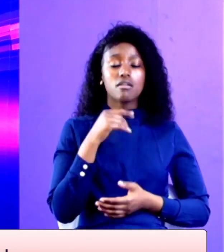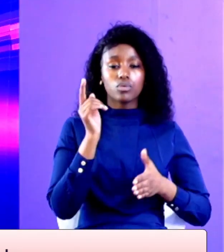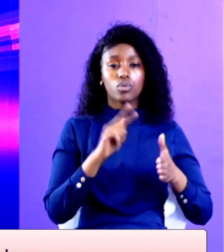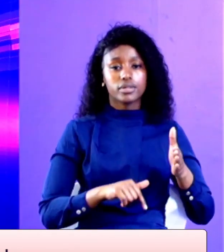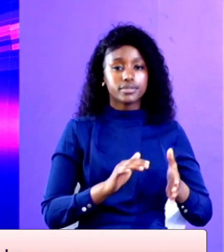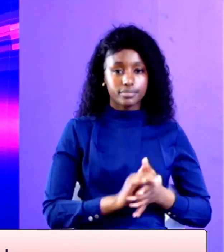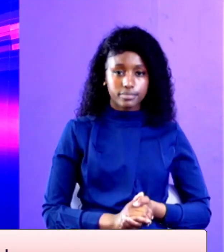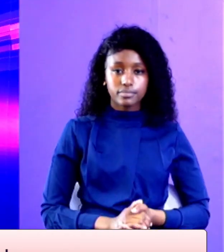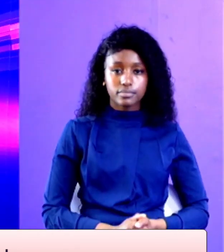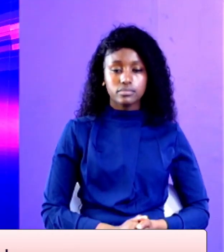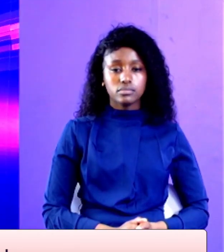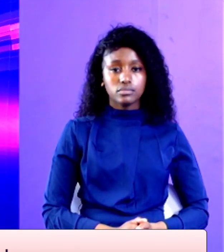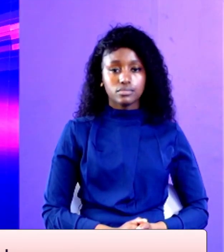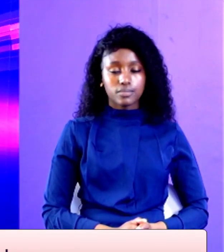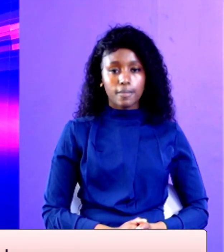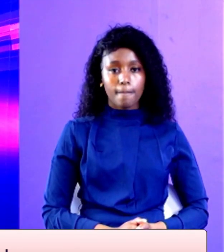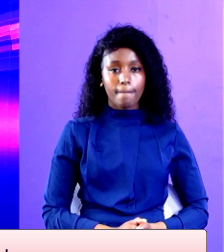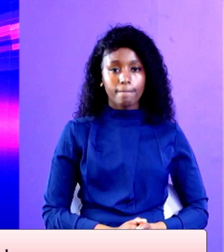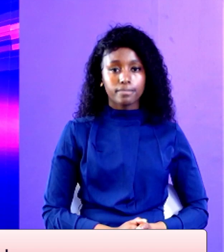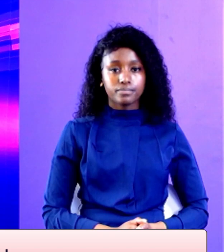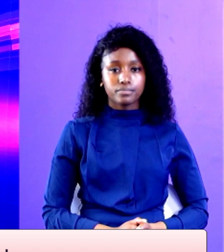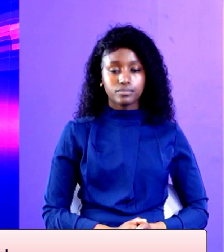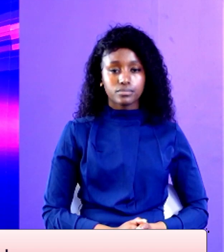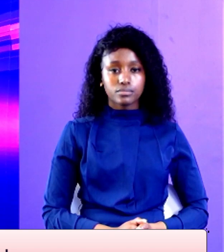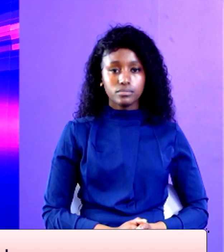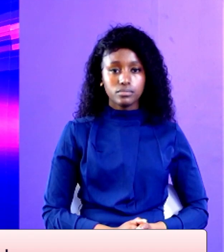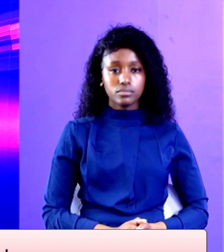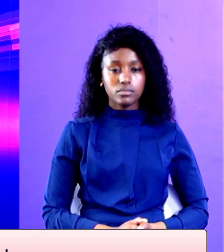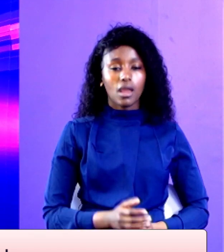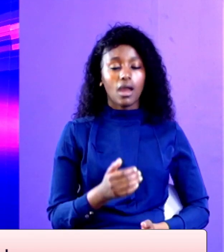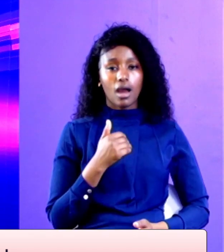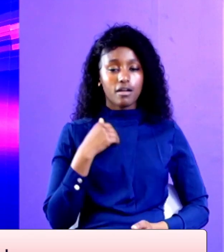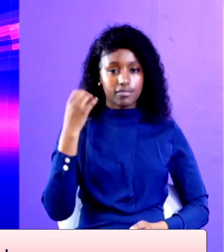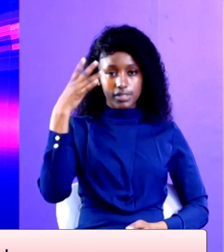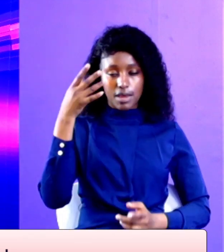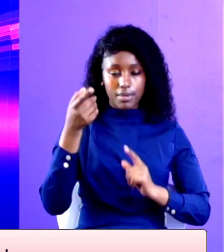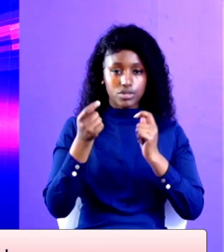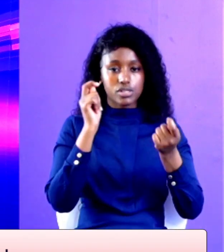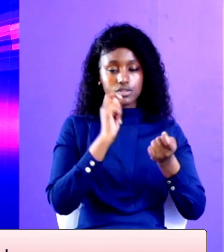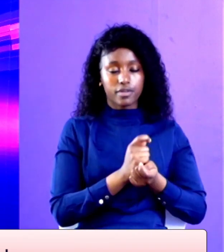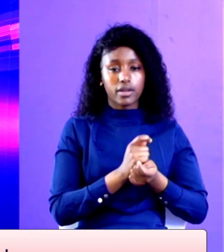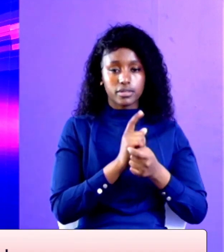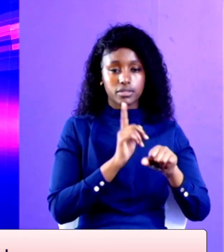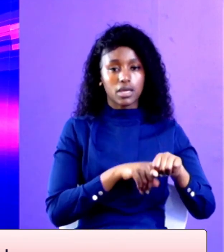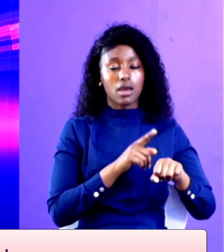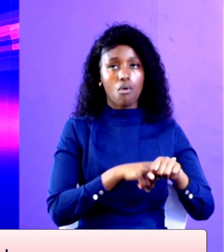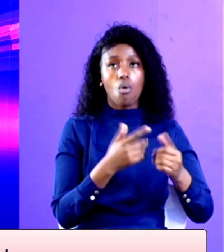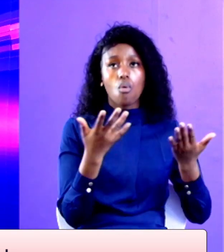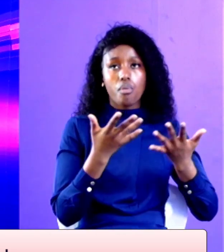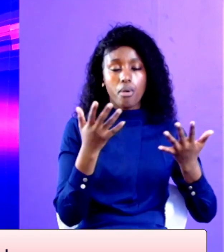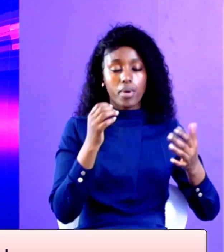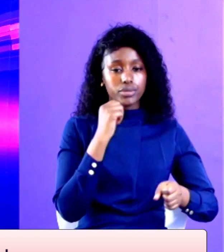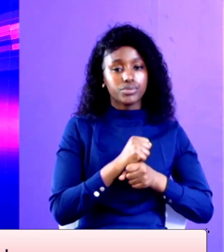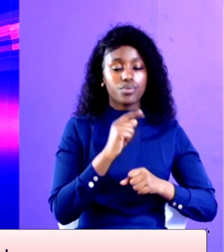Manchester City, they already did their summer transfer window. They had